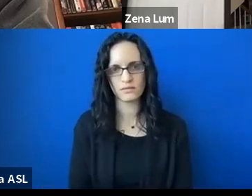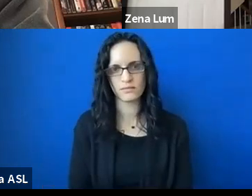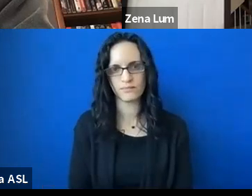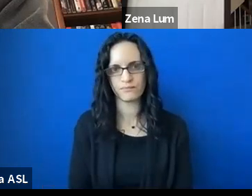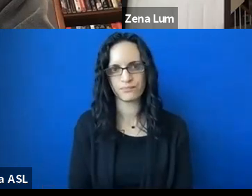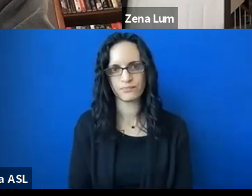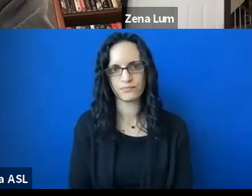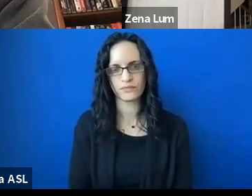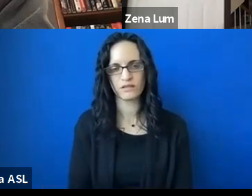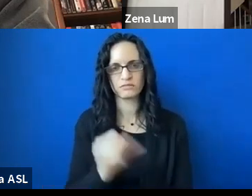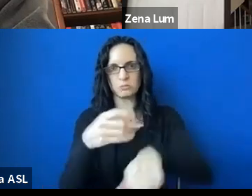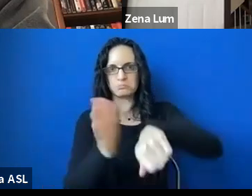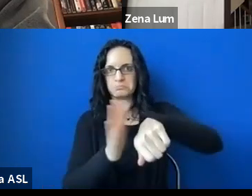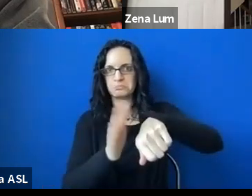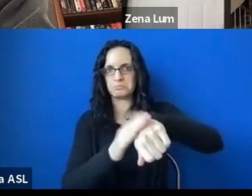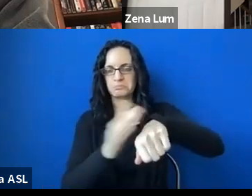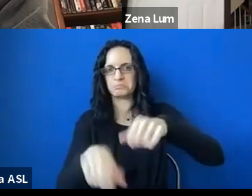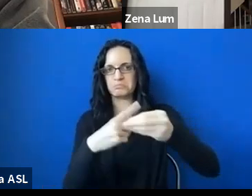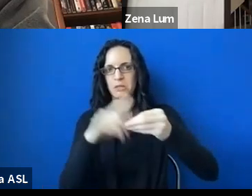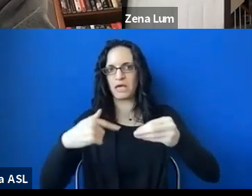Be on notice about that.